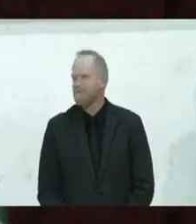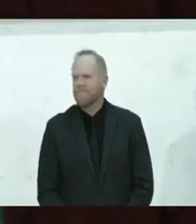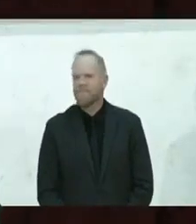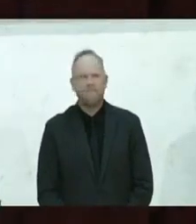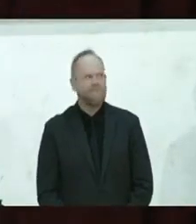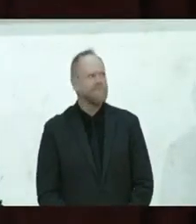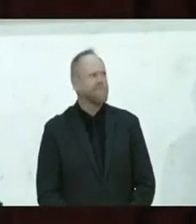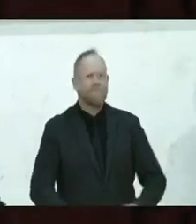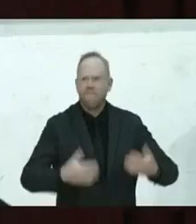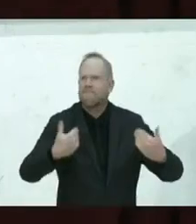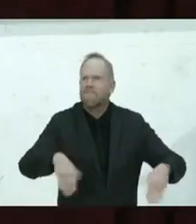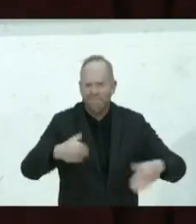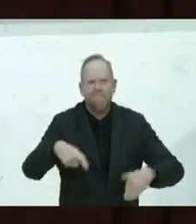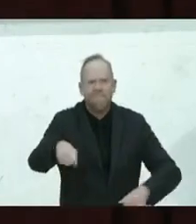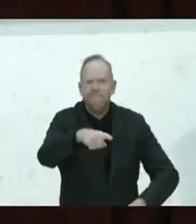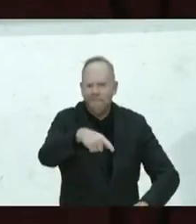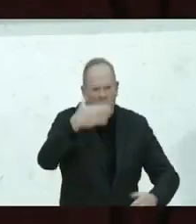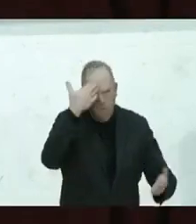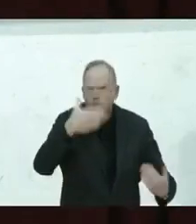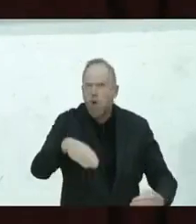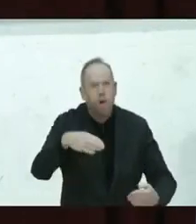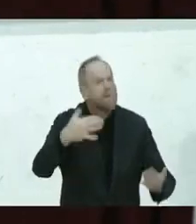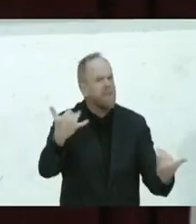y'all didn't know you were coming to church today did you